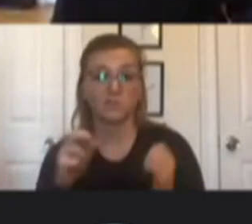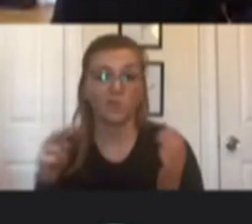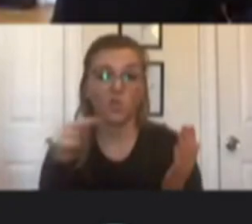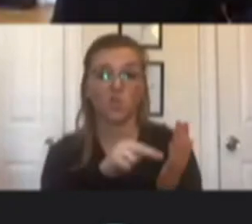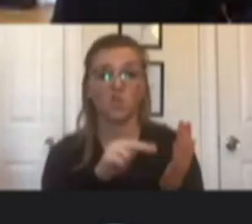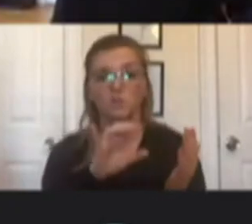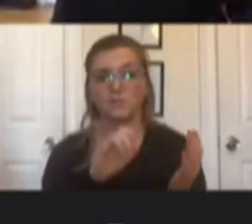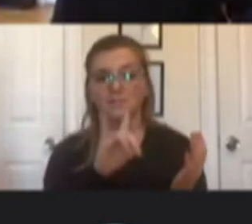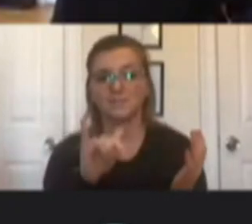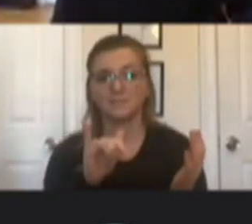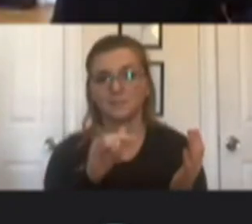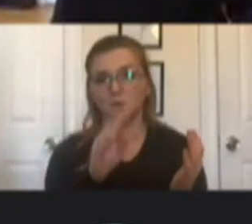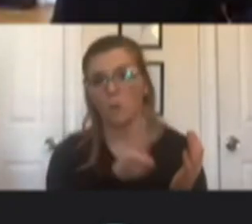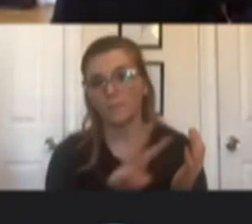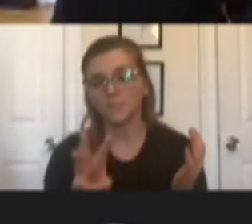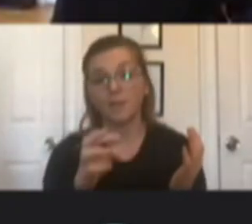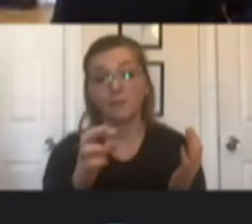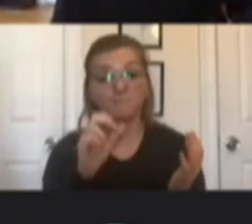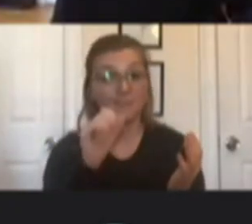it, let me know.